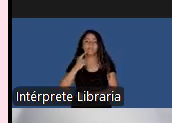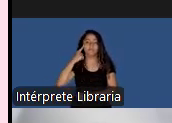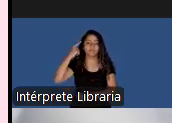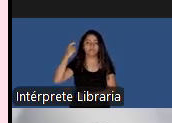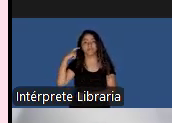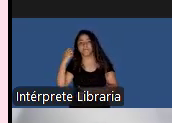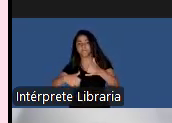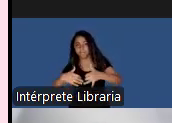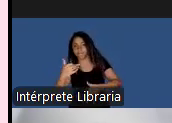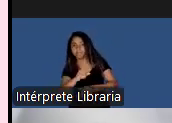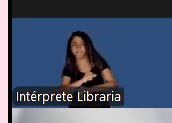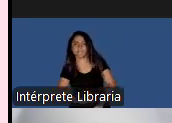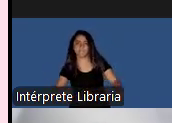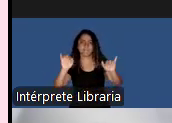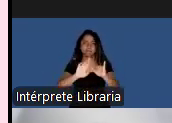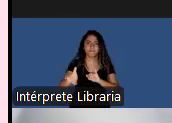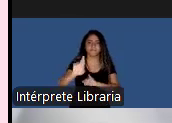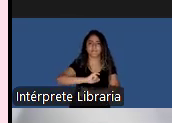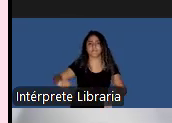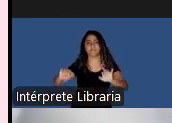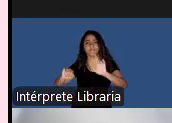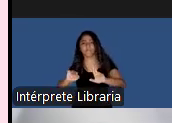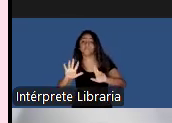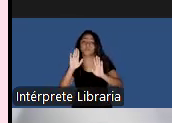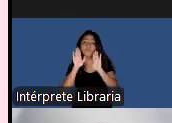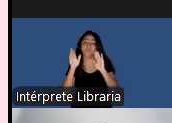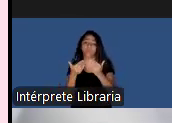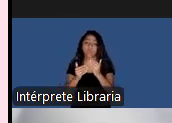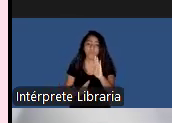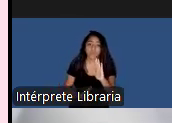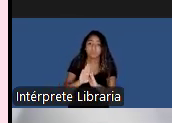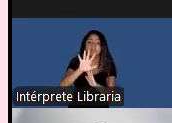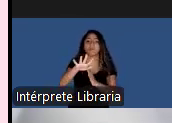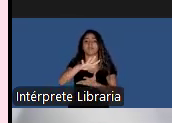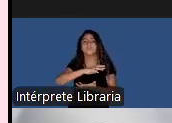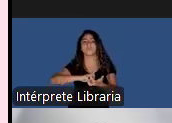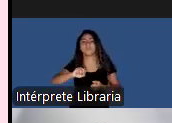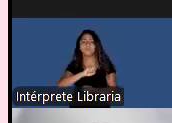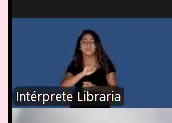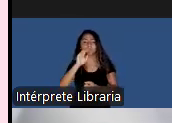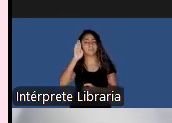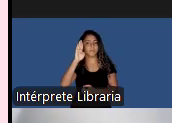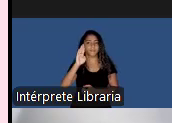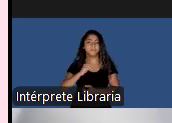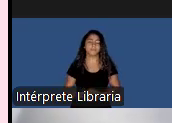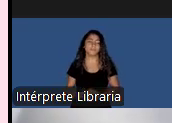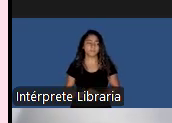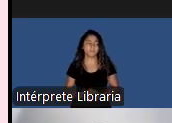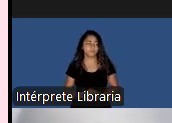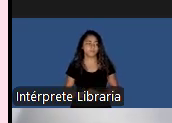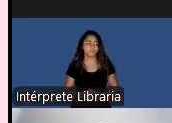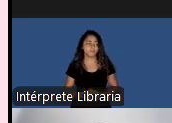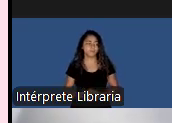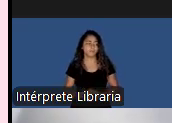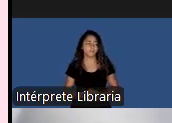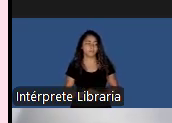margin. So this is what we've been mentioning in the past calls. We focus on growing, but growing sustainably and with good margins.